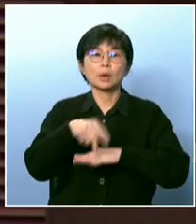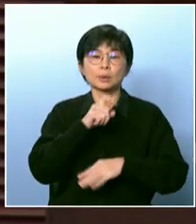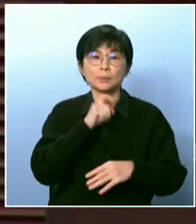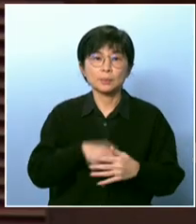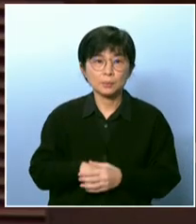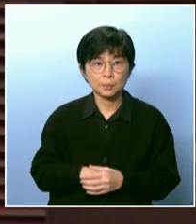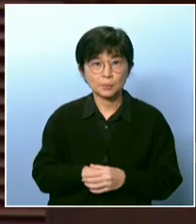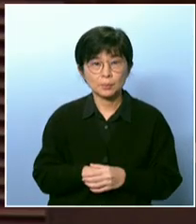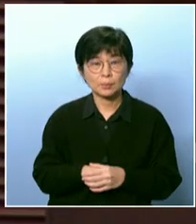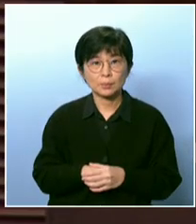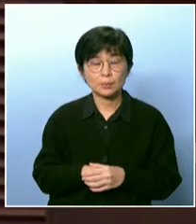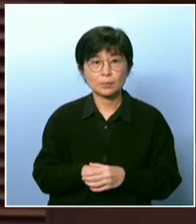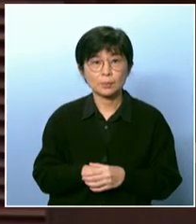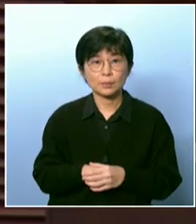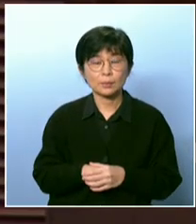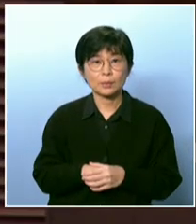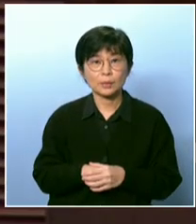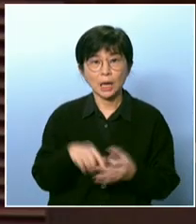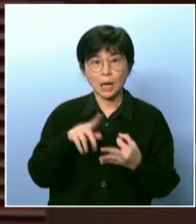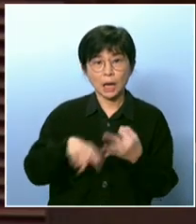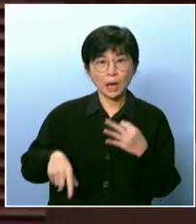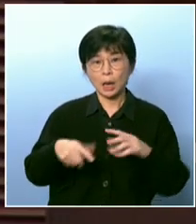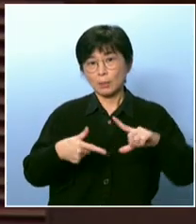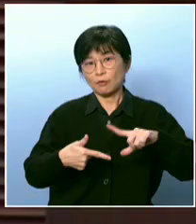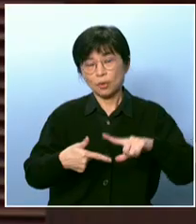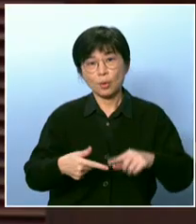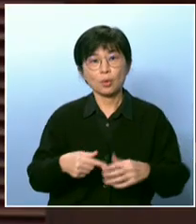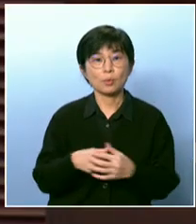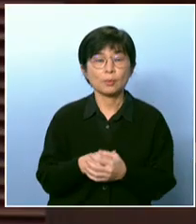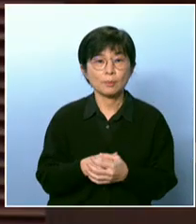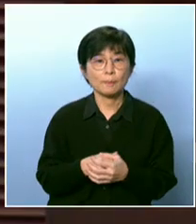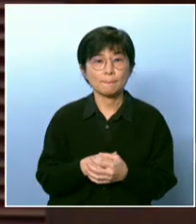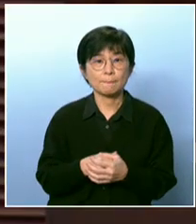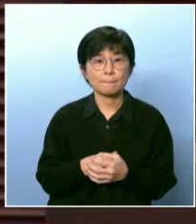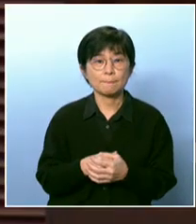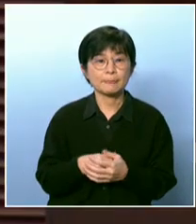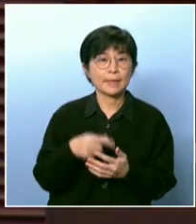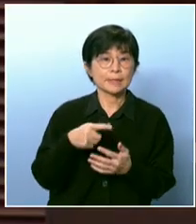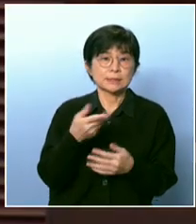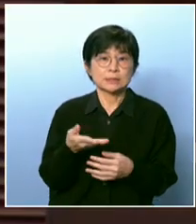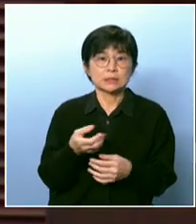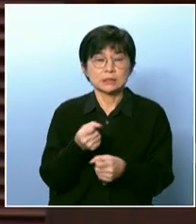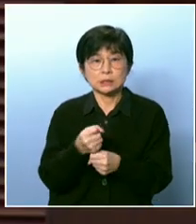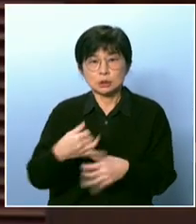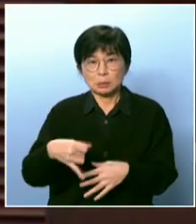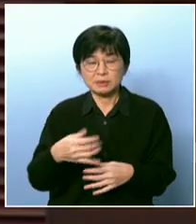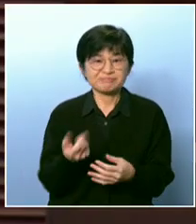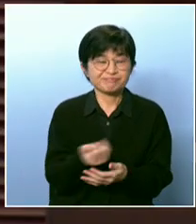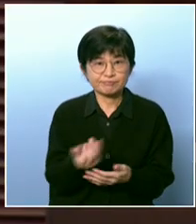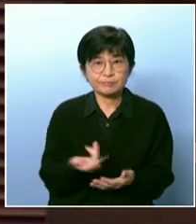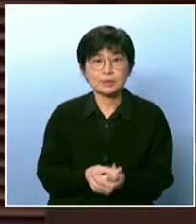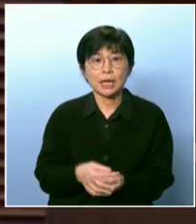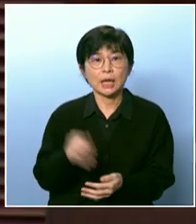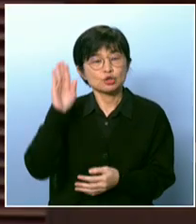so that more grassroots would be aware of the programs. We may not be able to engage